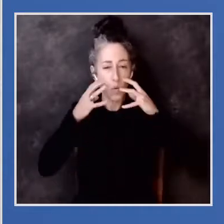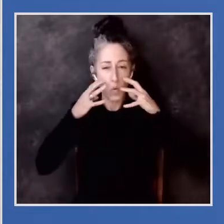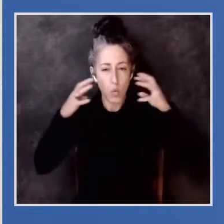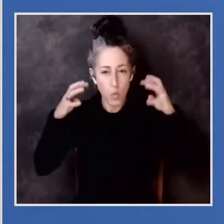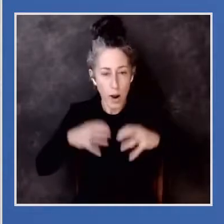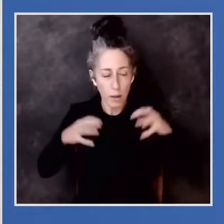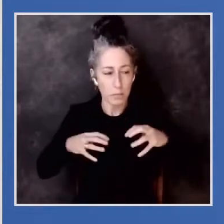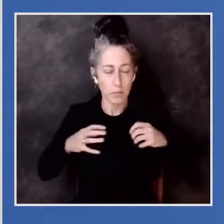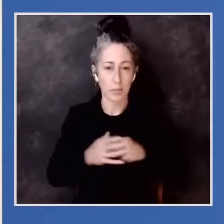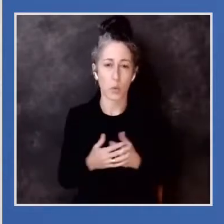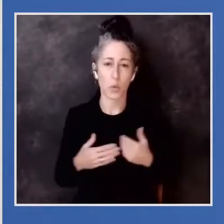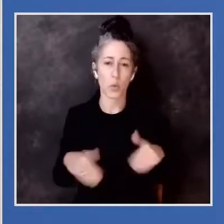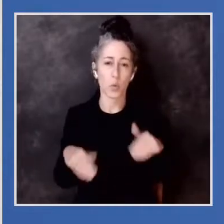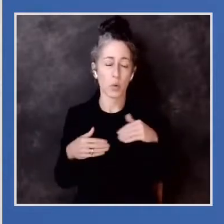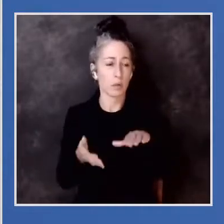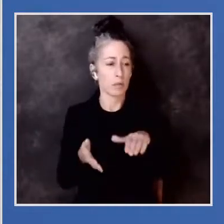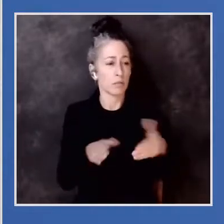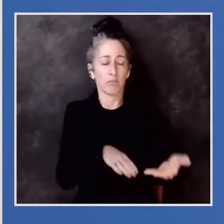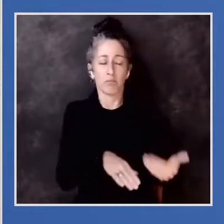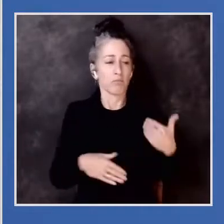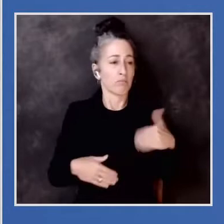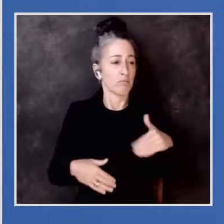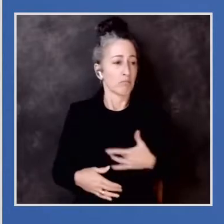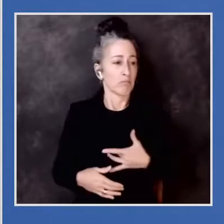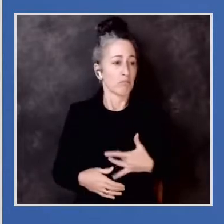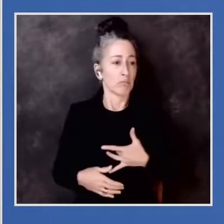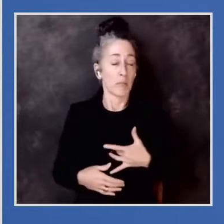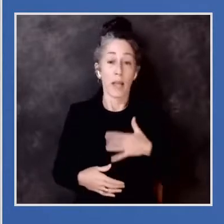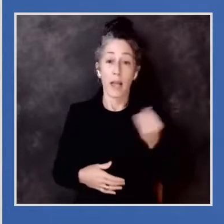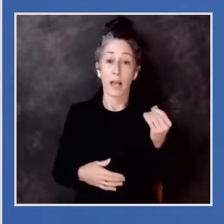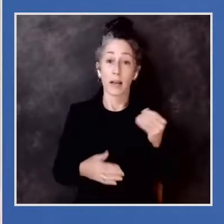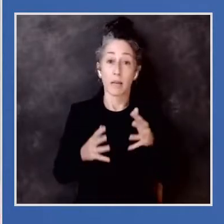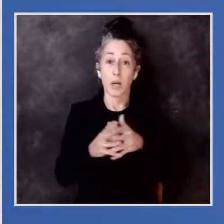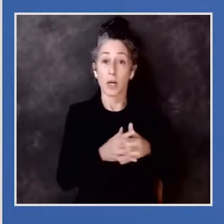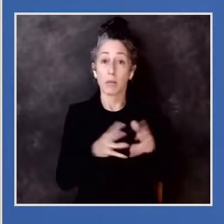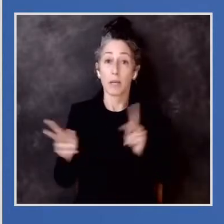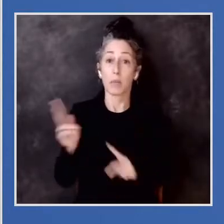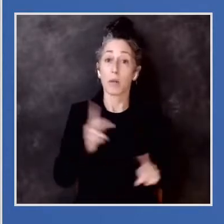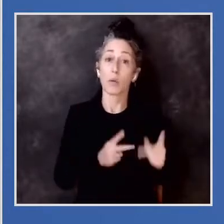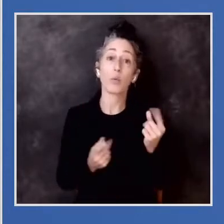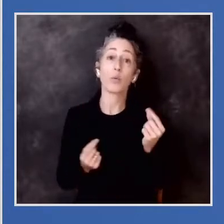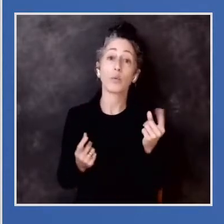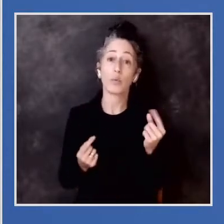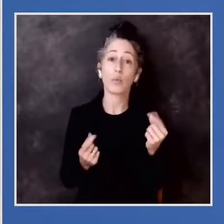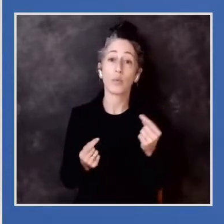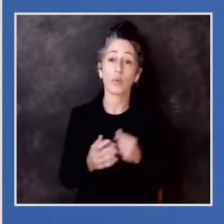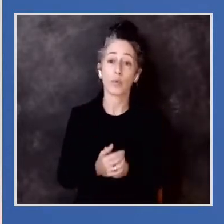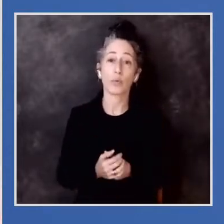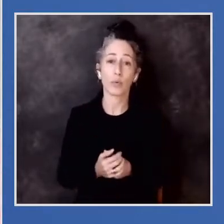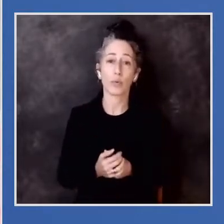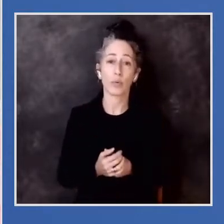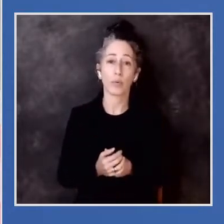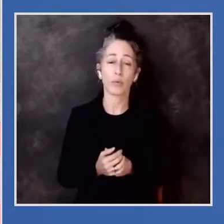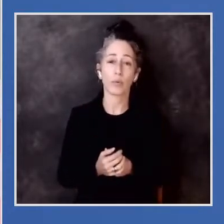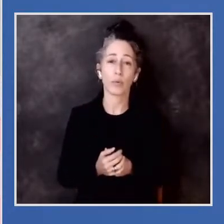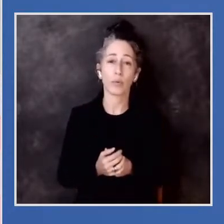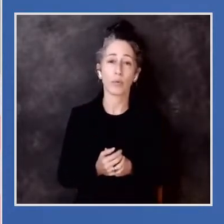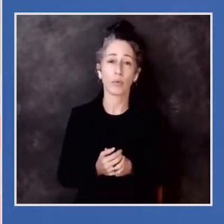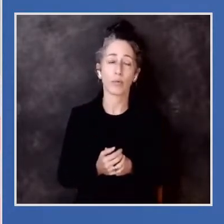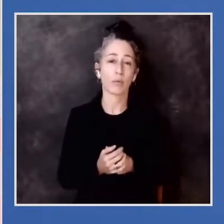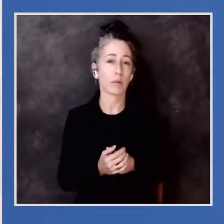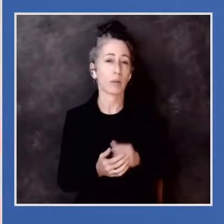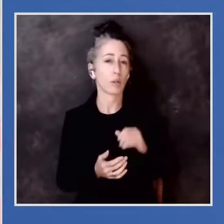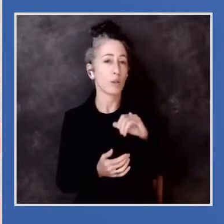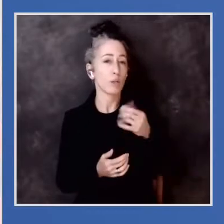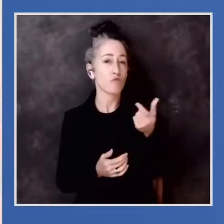Maybe even more important was the reaction of the American people. Naval Chief Petty Officer Graham Jackson, a